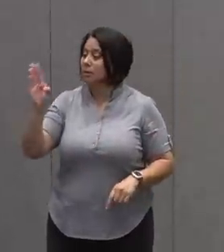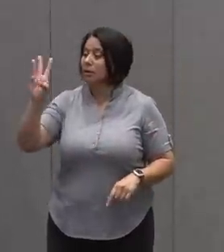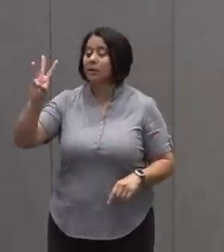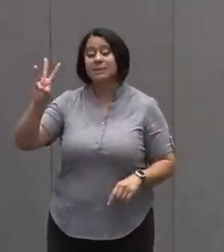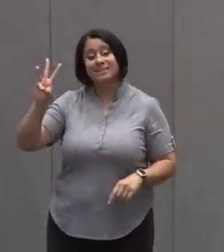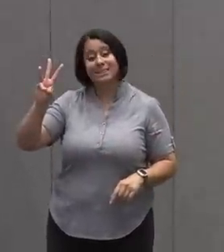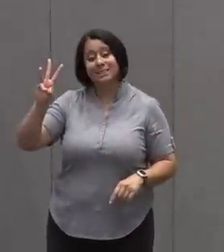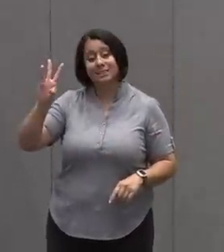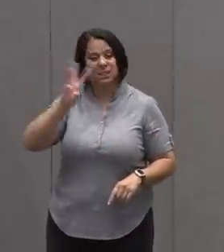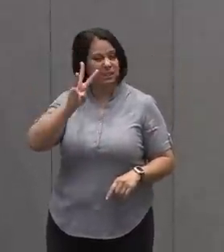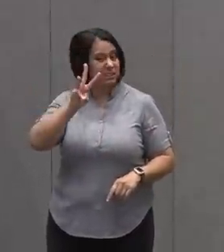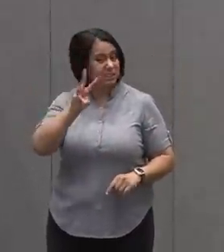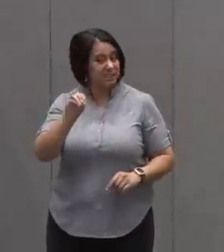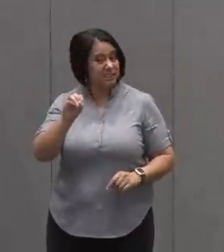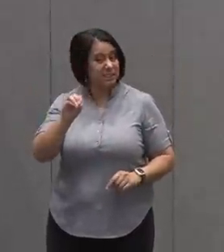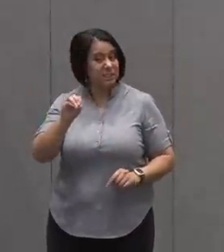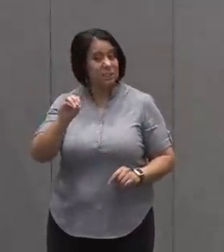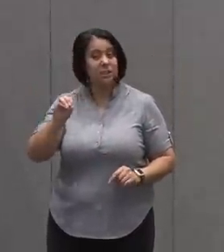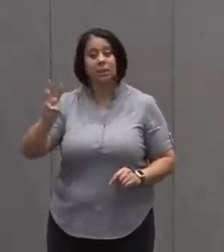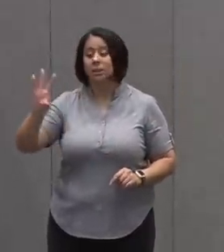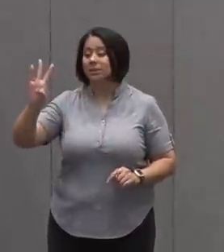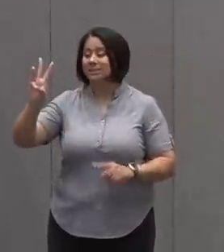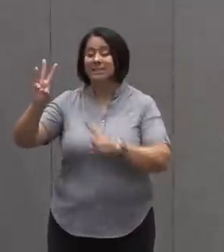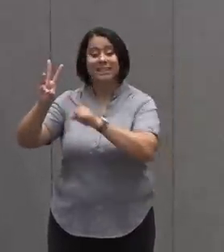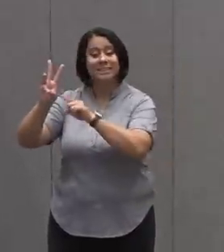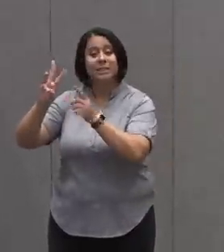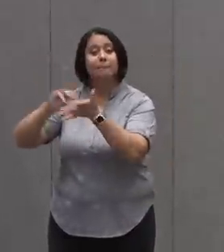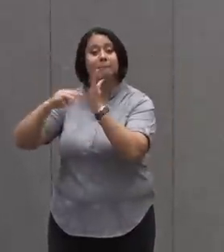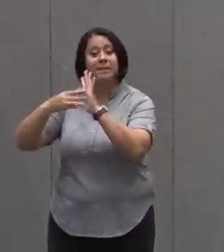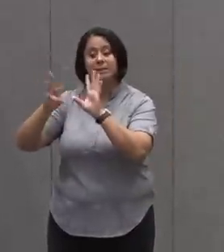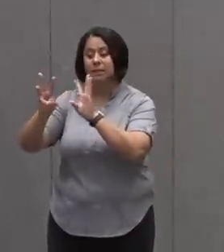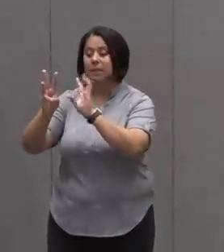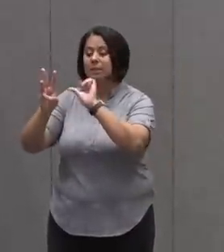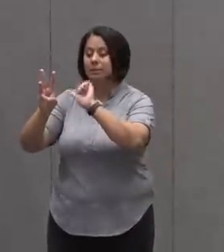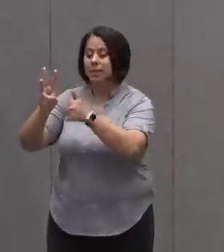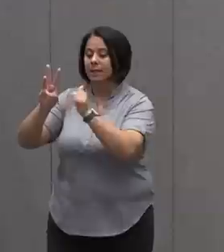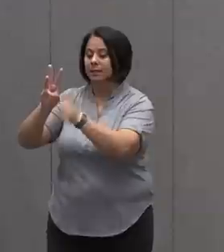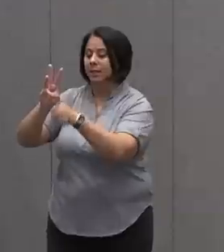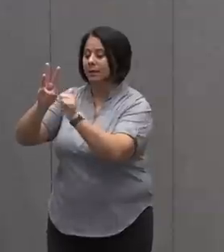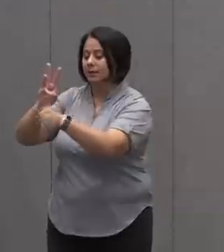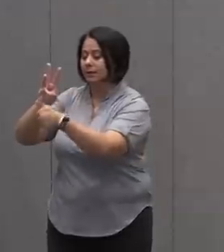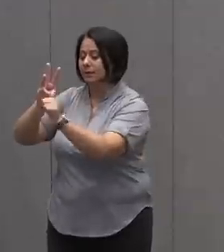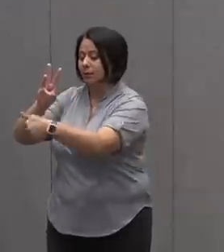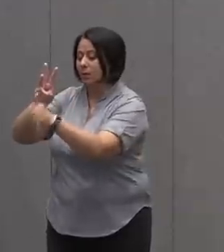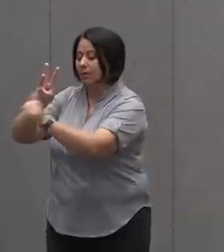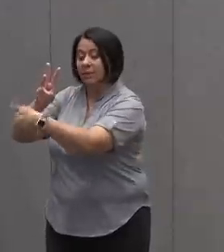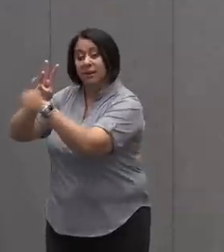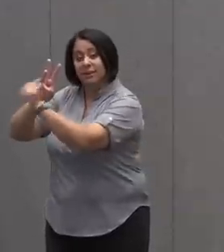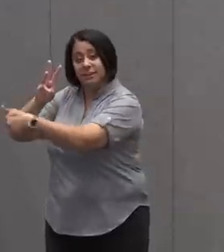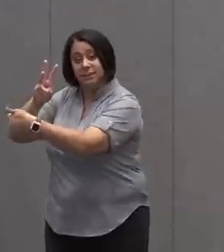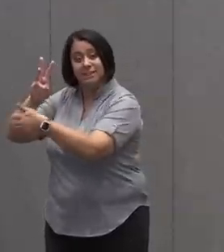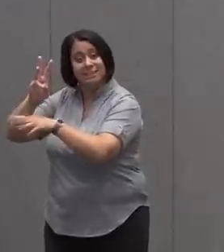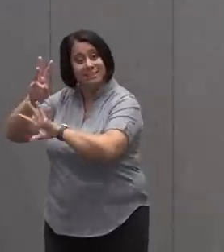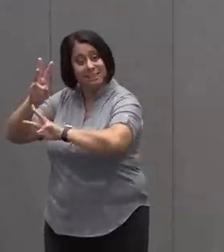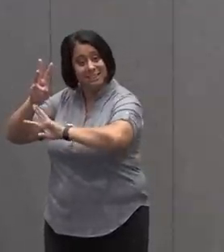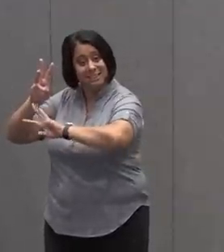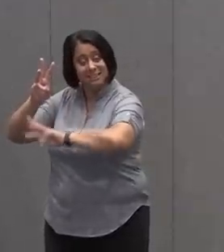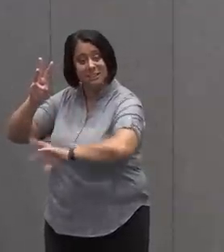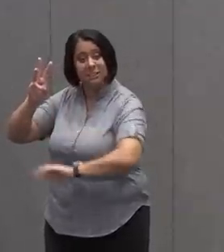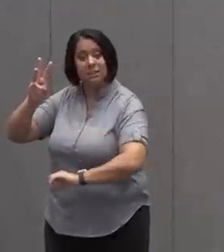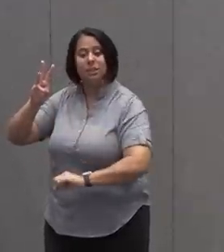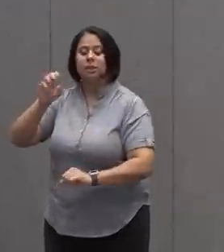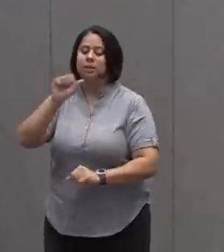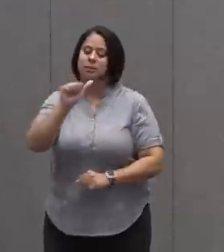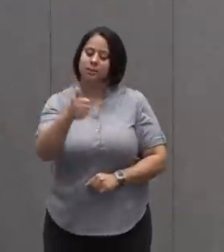it, but really it is six tens. So when we're counting by our tens, we can go 10, 20,